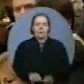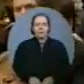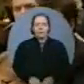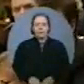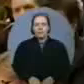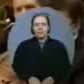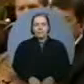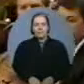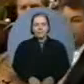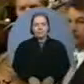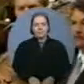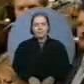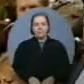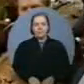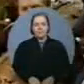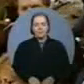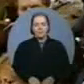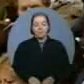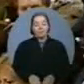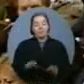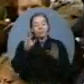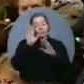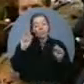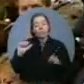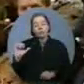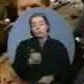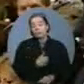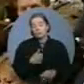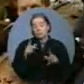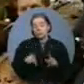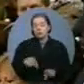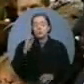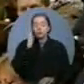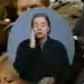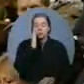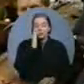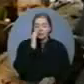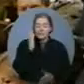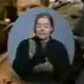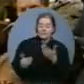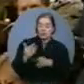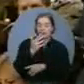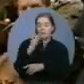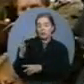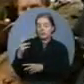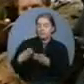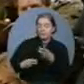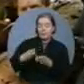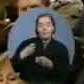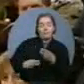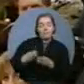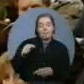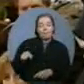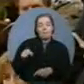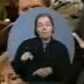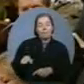Well, Mr. Speaker, everybody knows that the difficulties in the forestry industry are due to the decline of demand, dramatic decline of demand we've